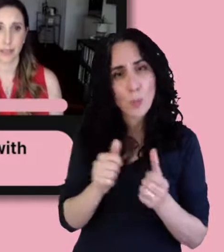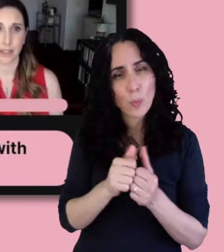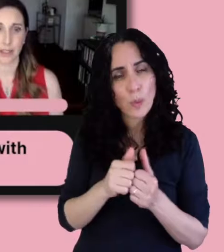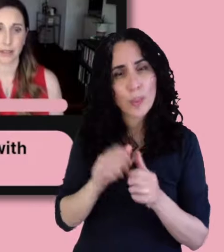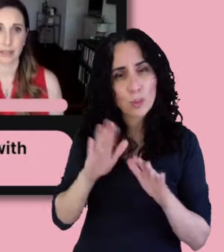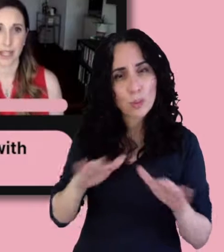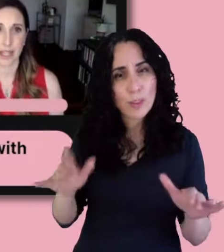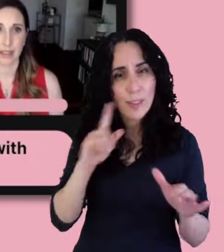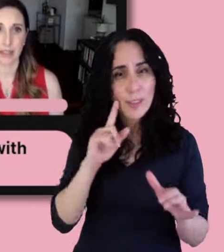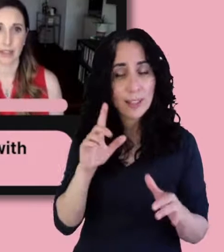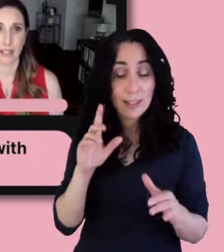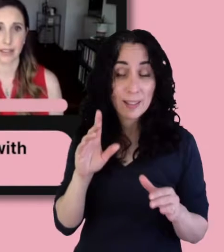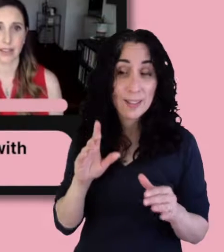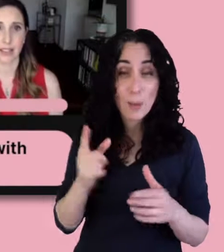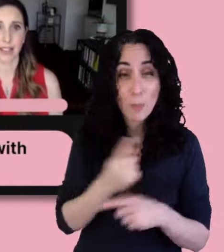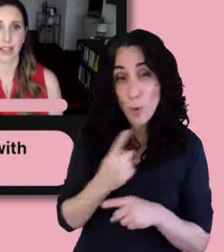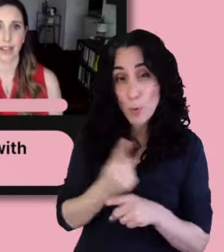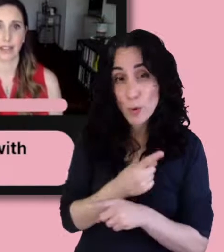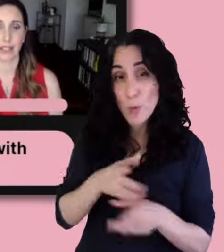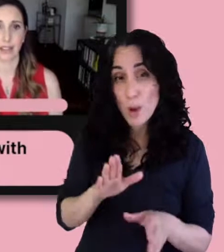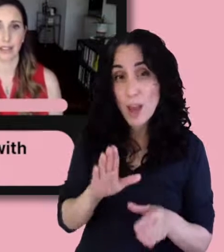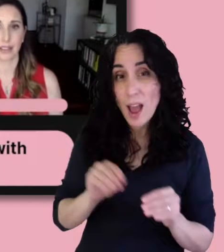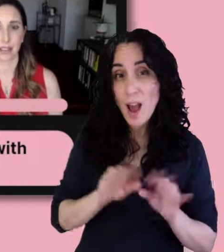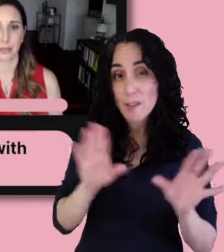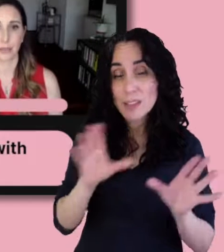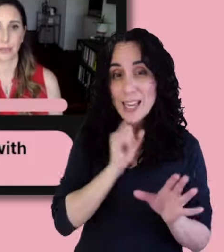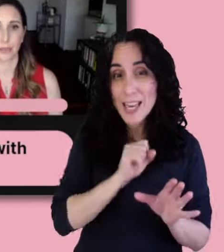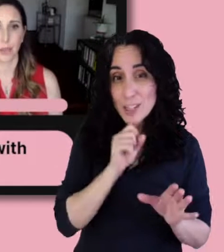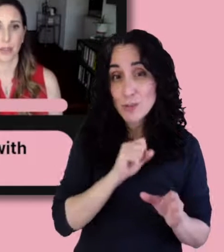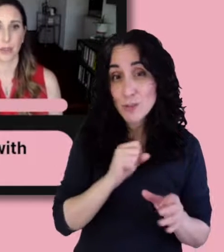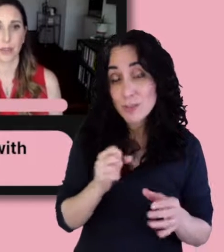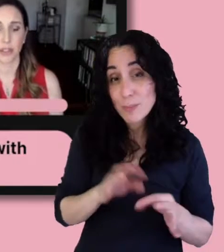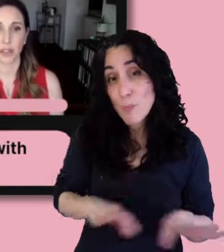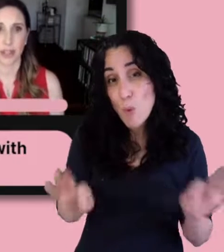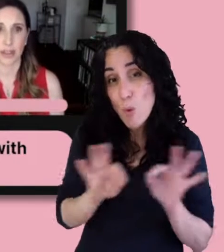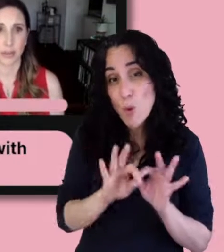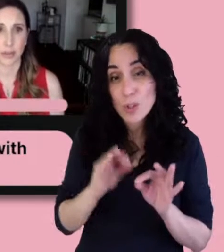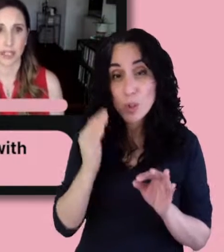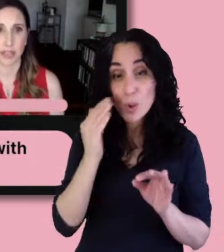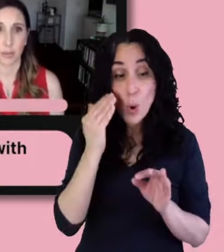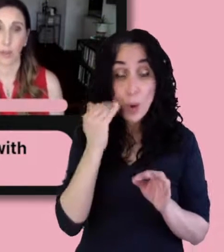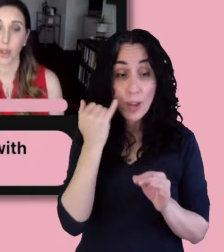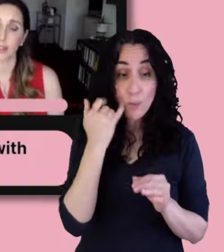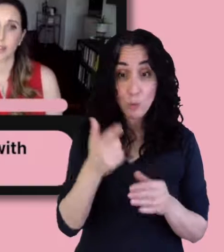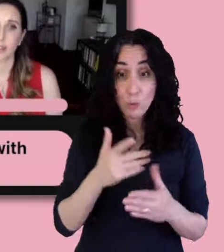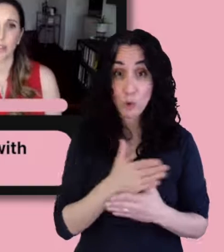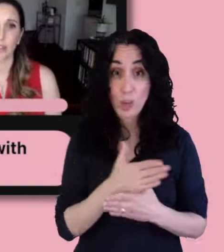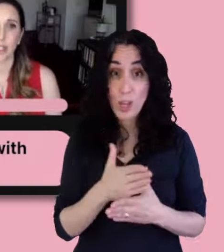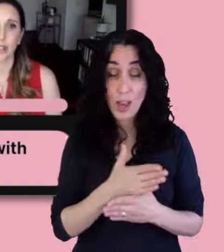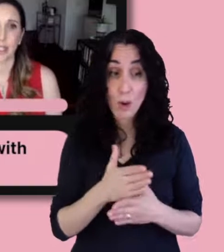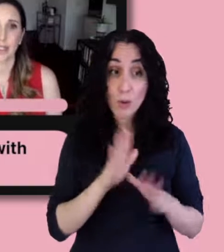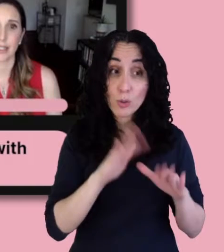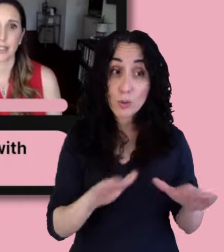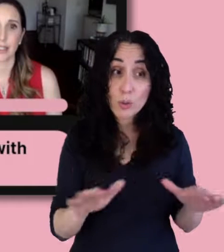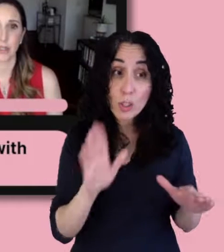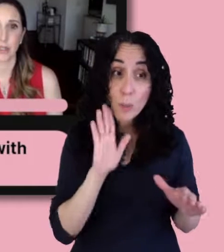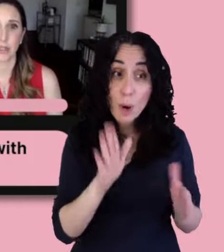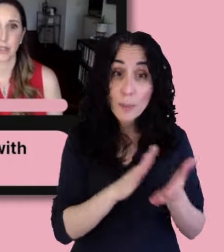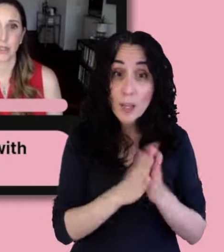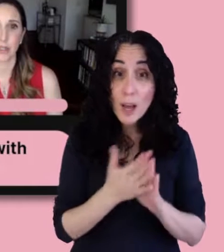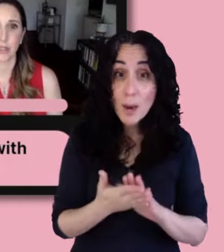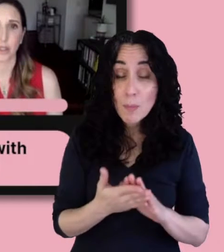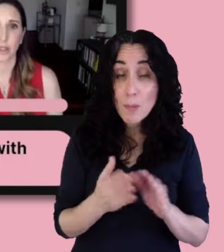age matters. And I think having, knowing whether your child will be more anxious after sharing is